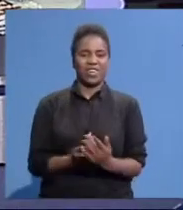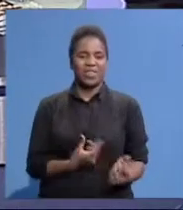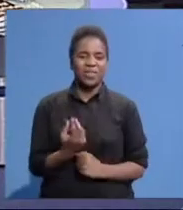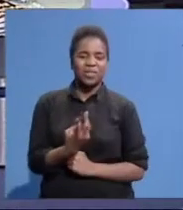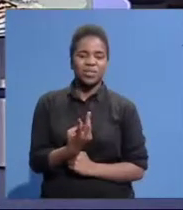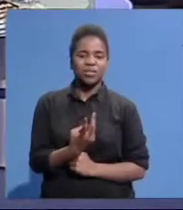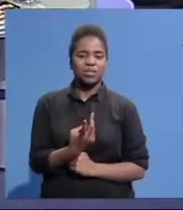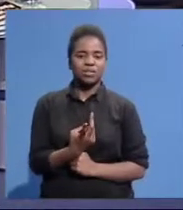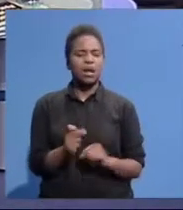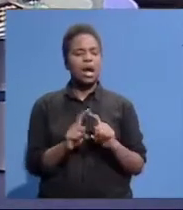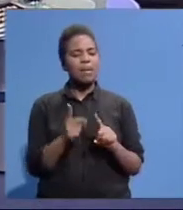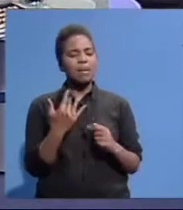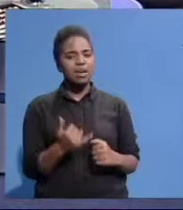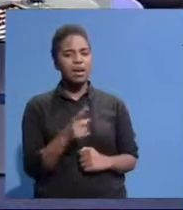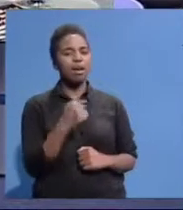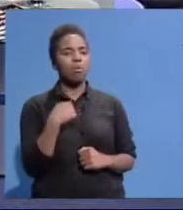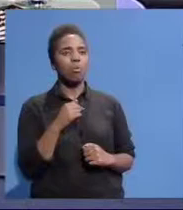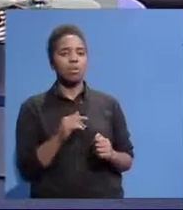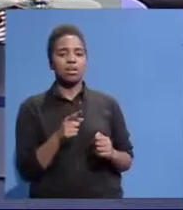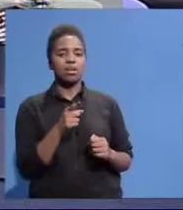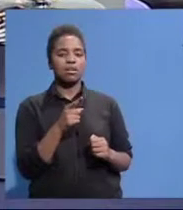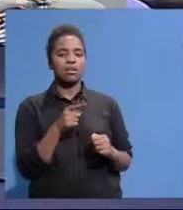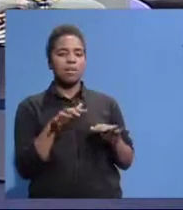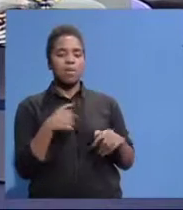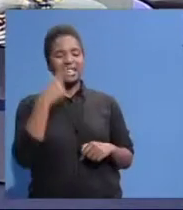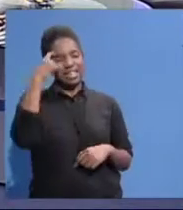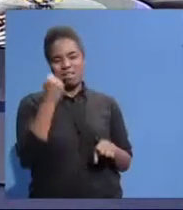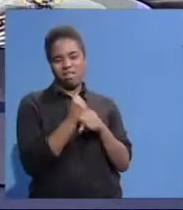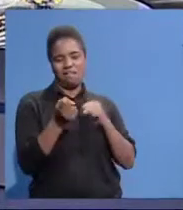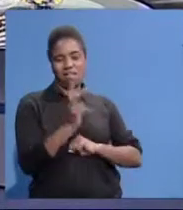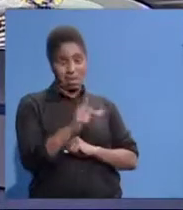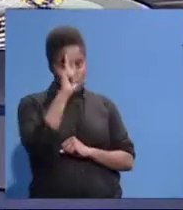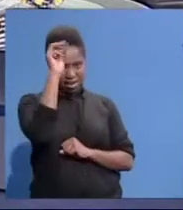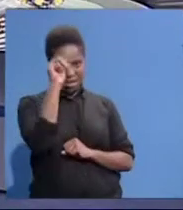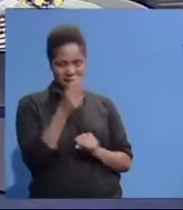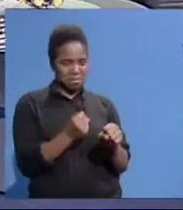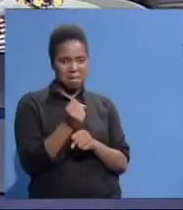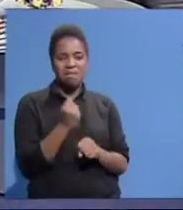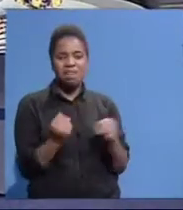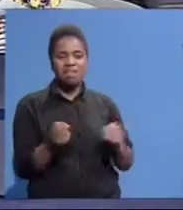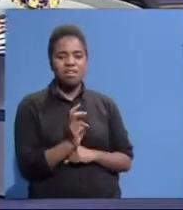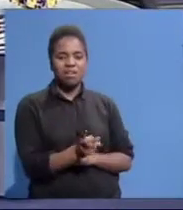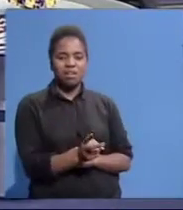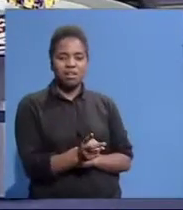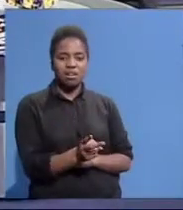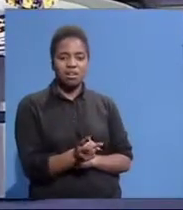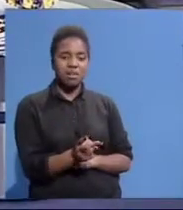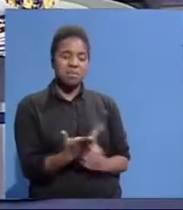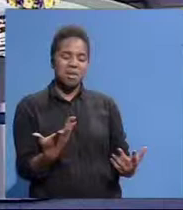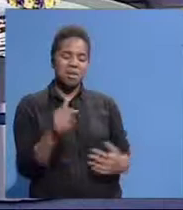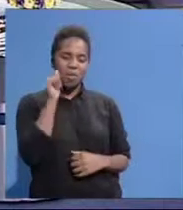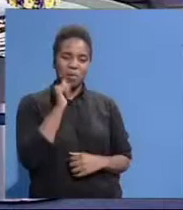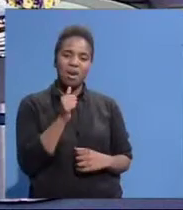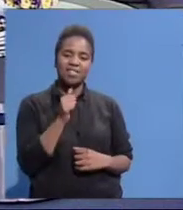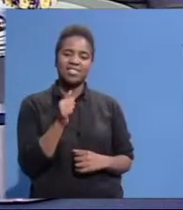thought process that we can't do it without him, that there'll never be another Mandela again. So maybe we can continue that discussion when we get back